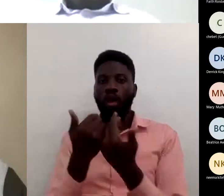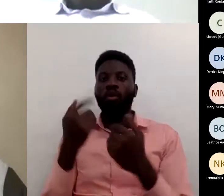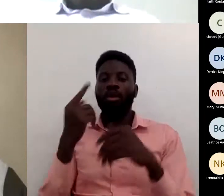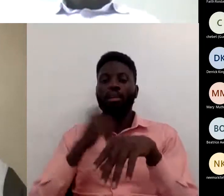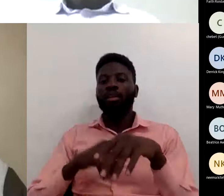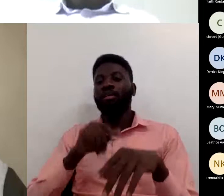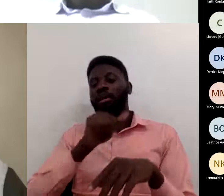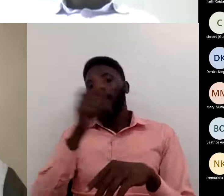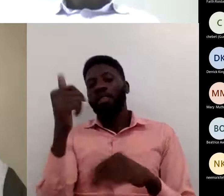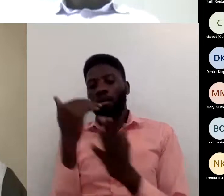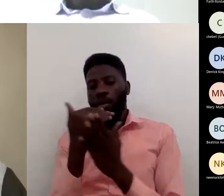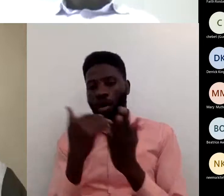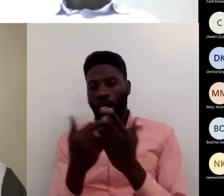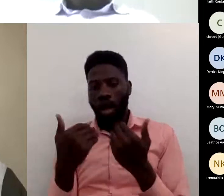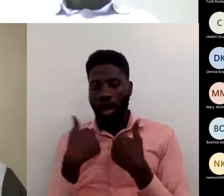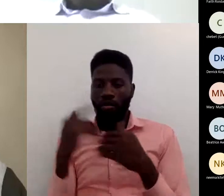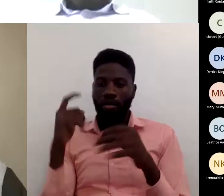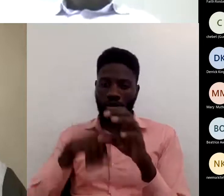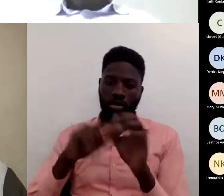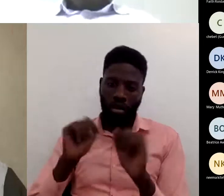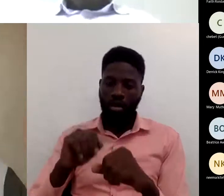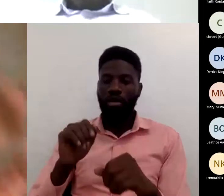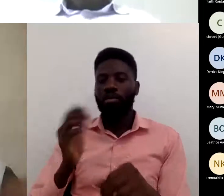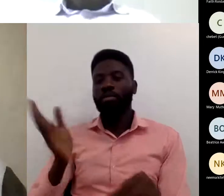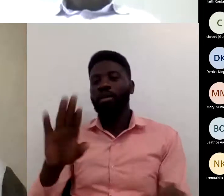on. Back to you,